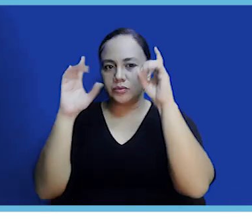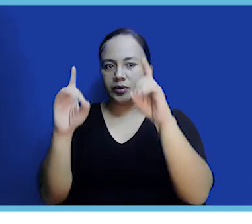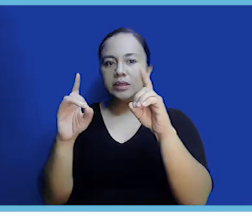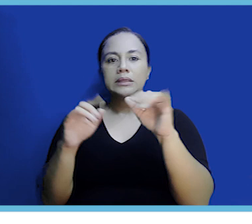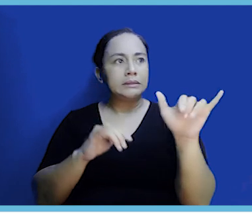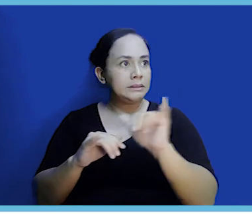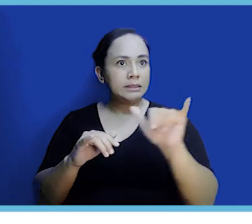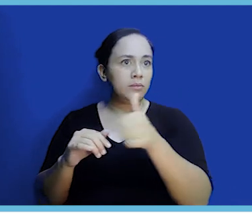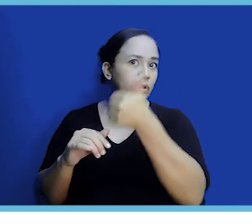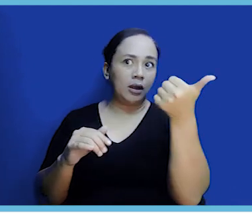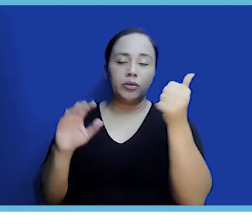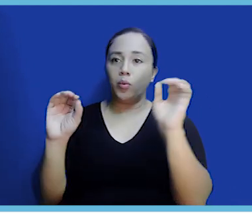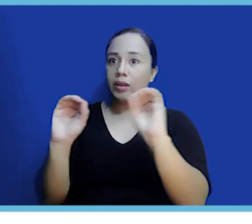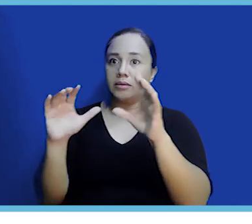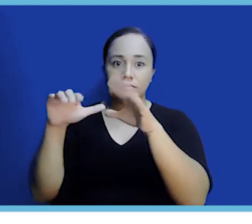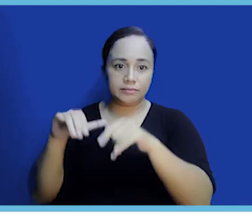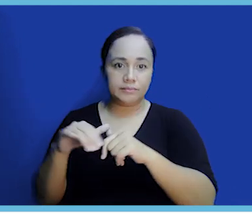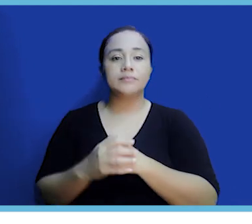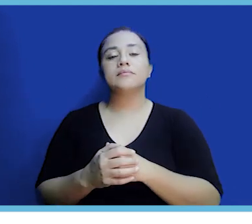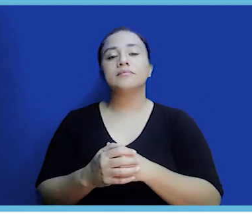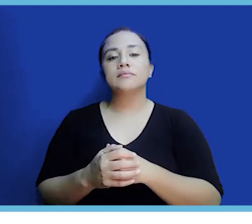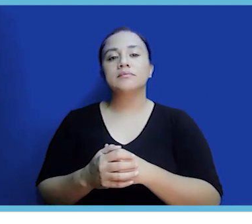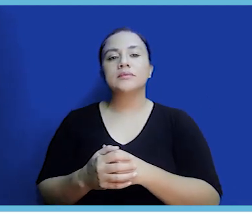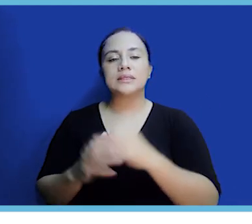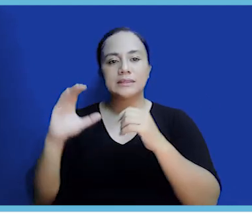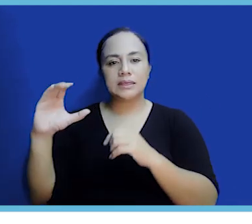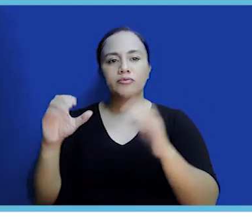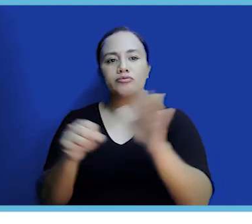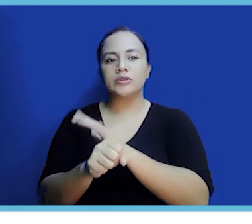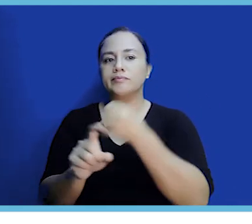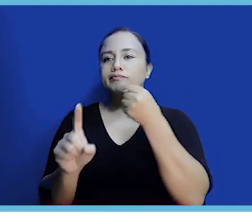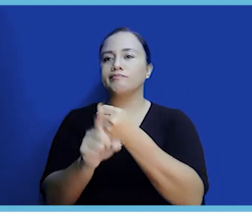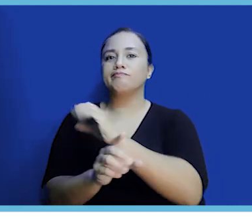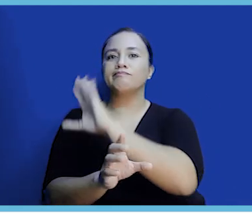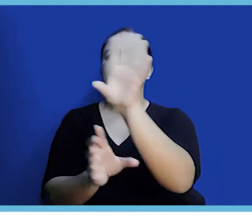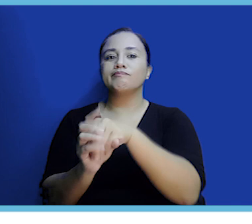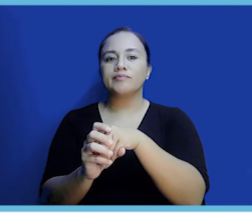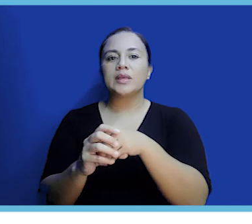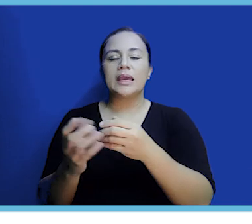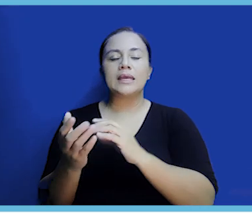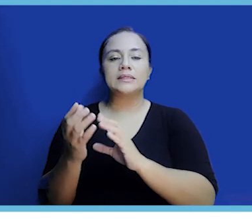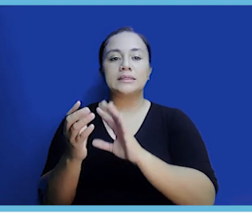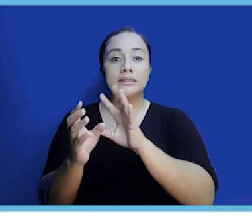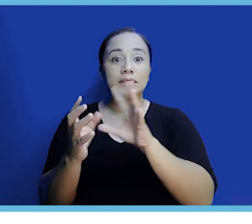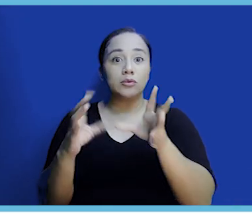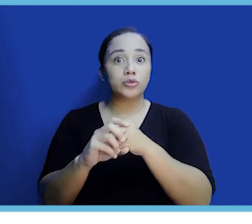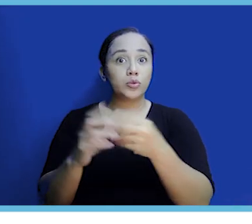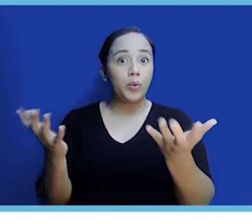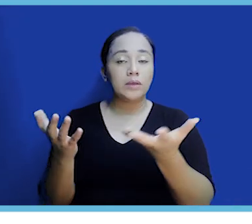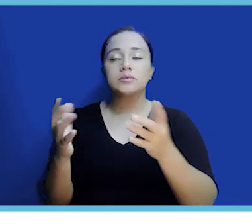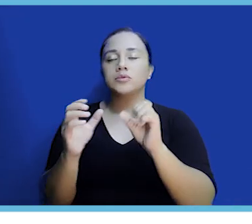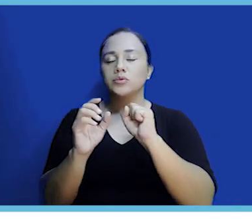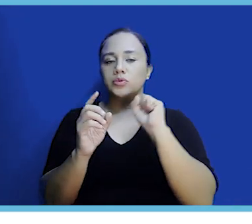secondary education like their peers without disabilities. C. Full and effective participation and